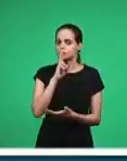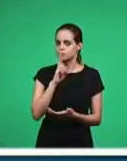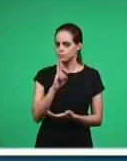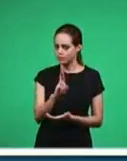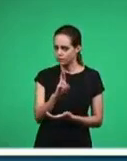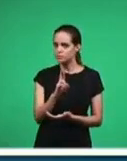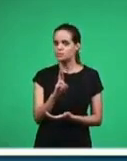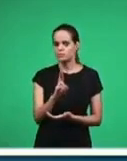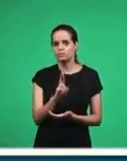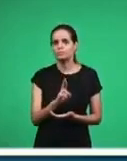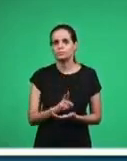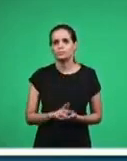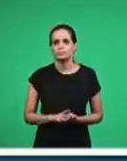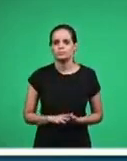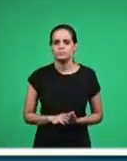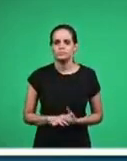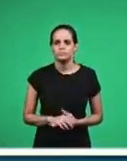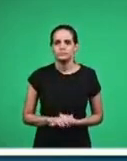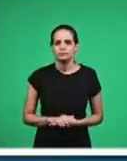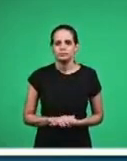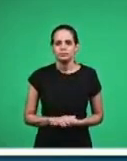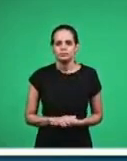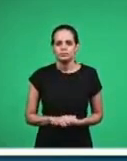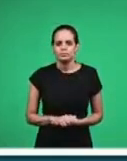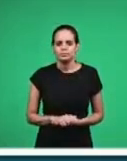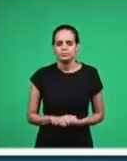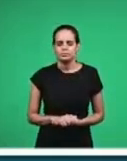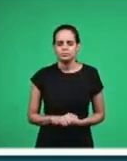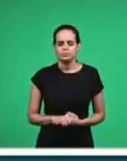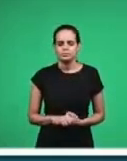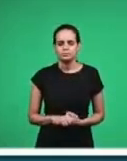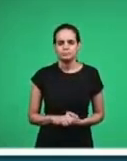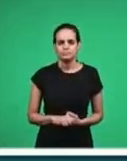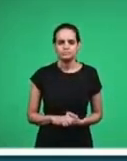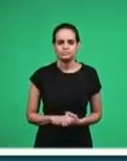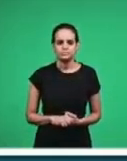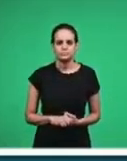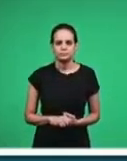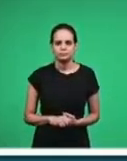The brethren may be seeking the answer.